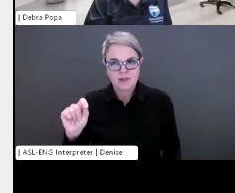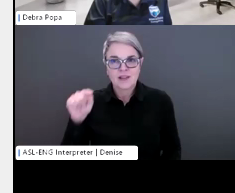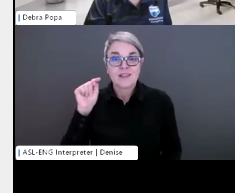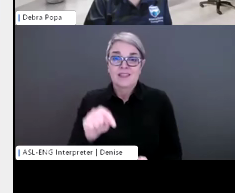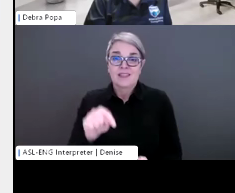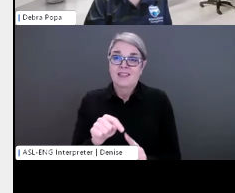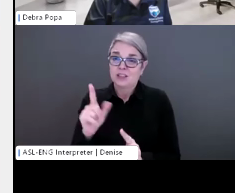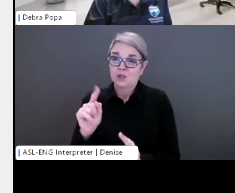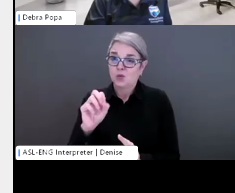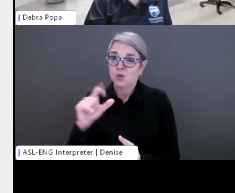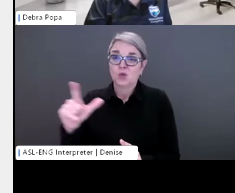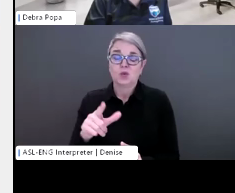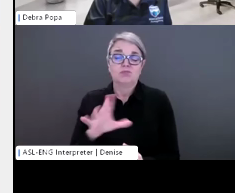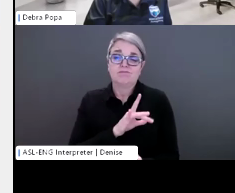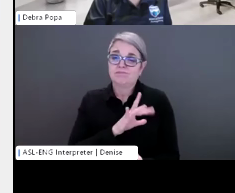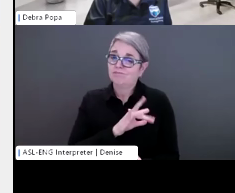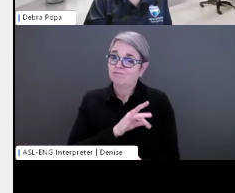this website